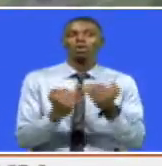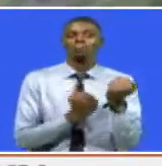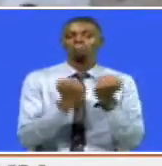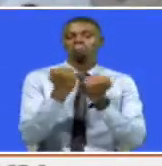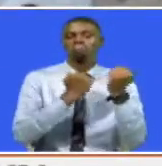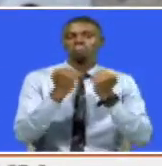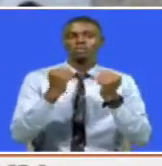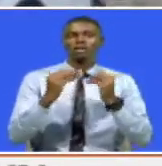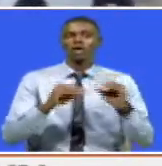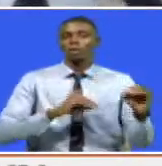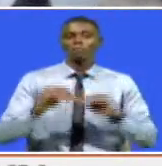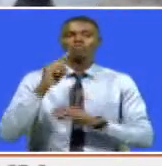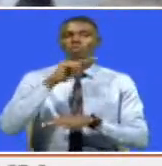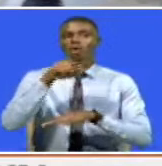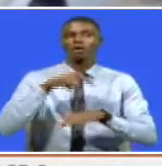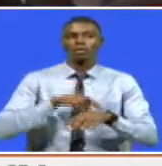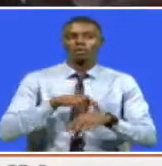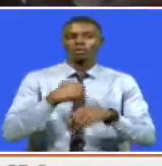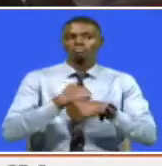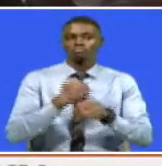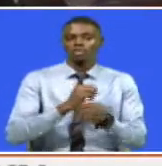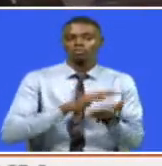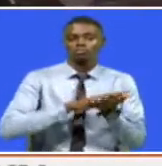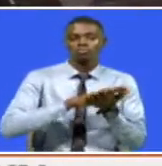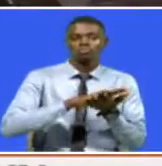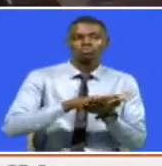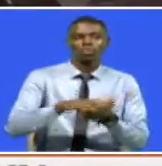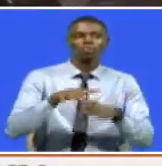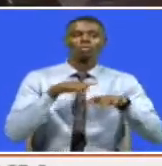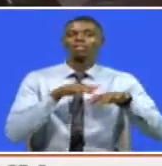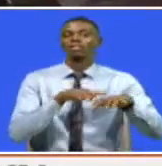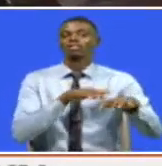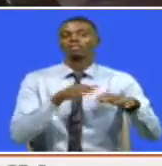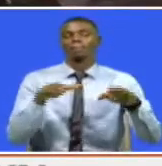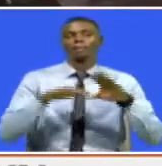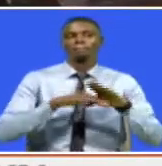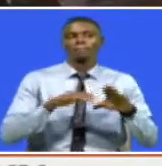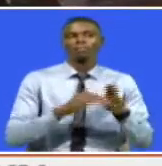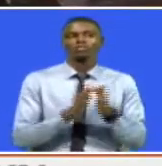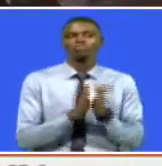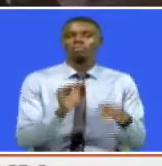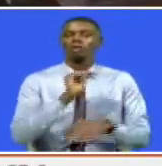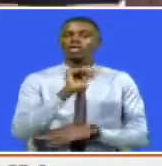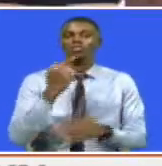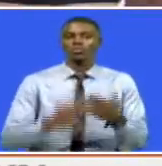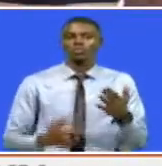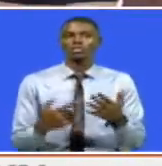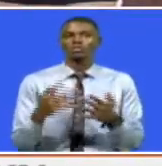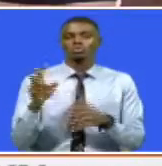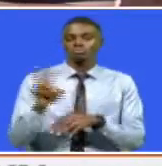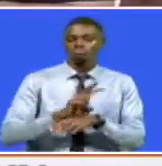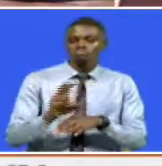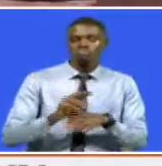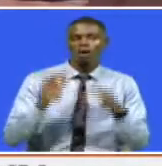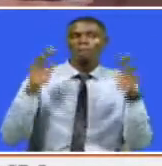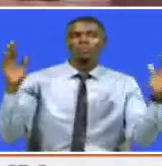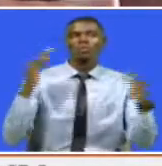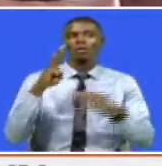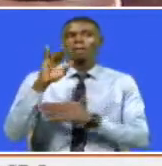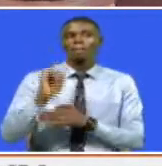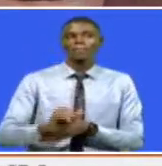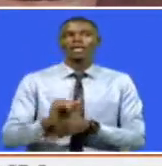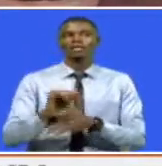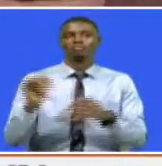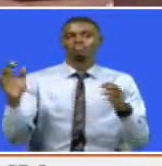within 1 hour to enable smooth flow of traffic. Members of the public have been urged to be extra vigilant by reporting